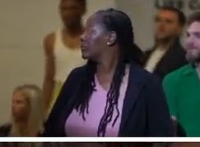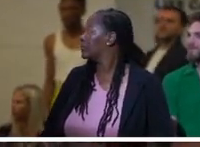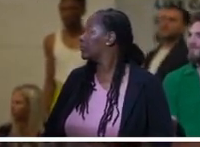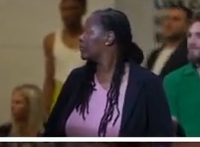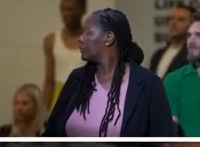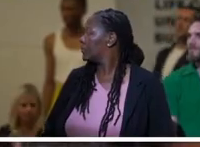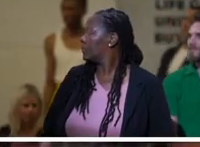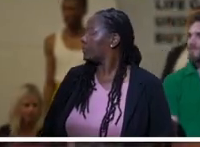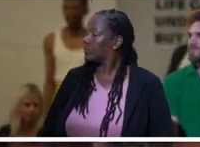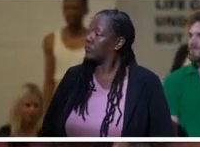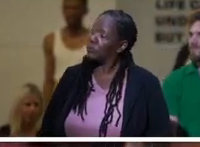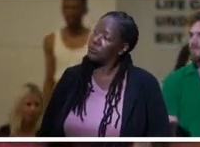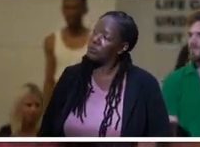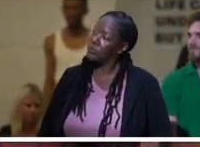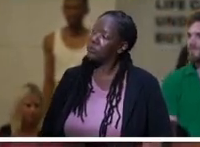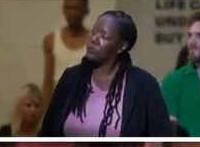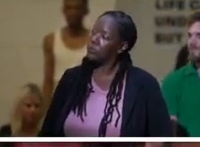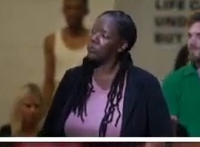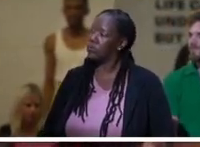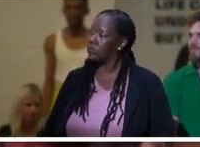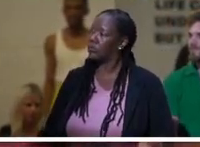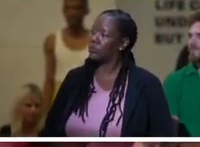it's legendary. I'm so,